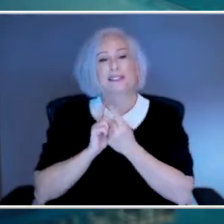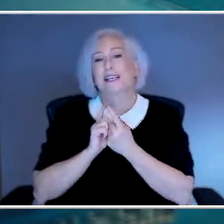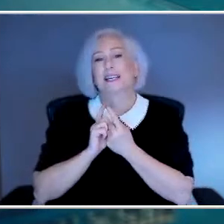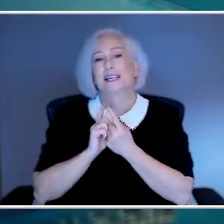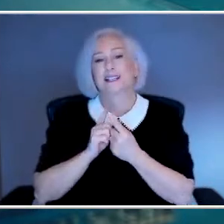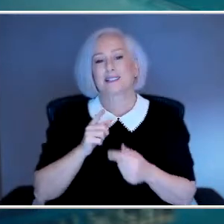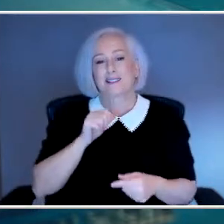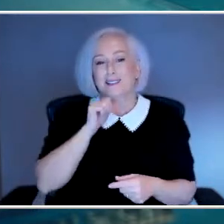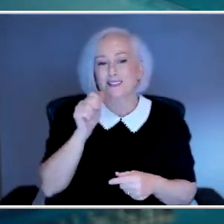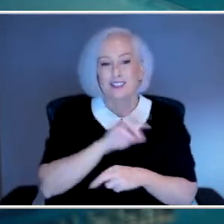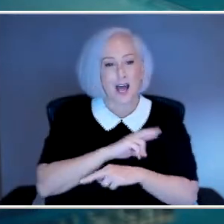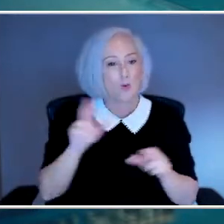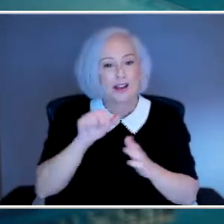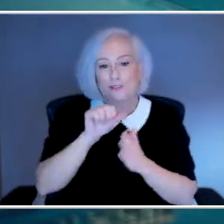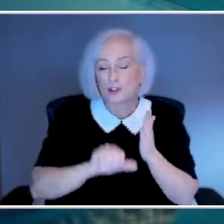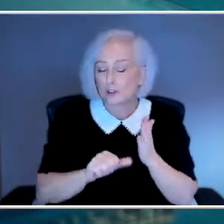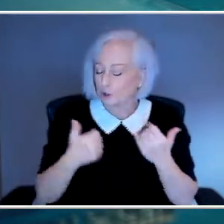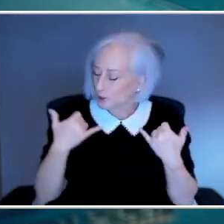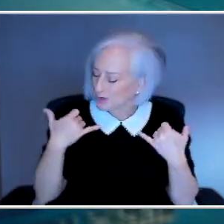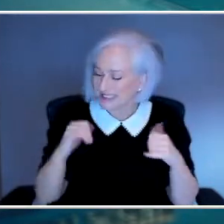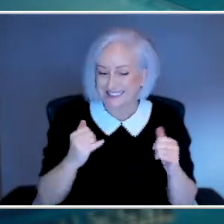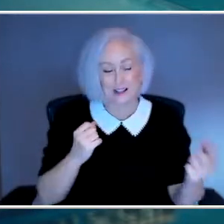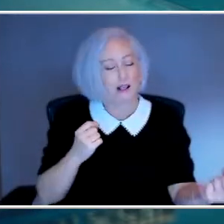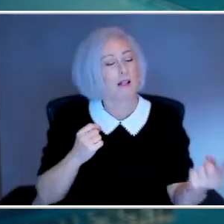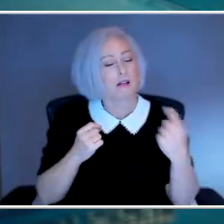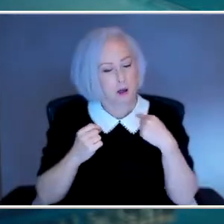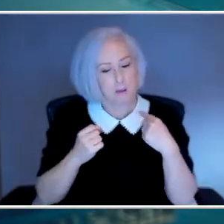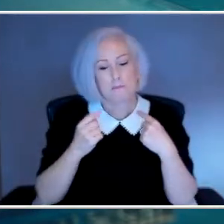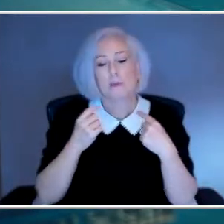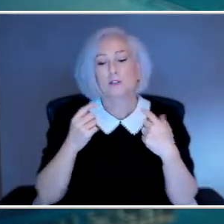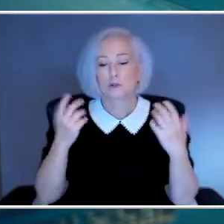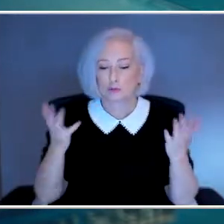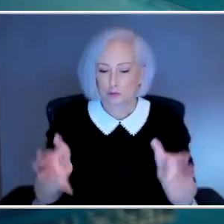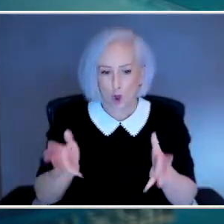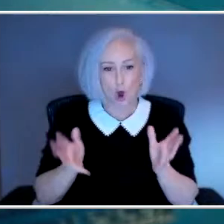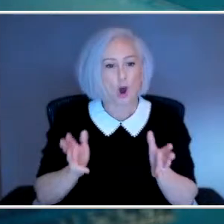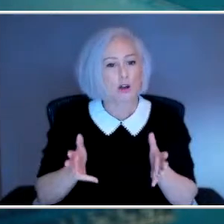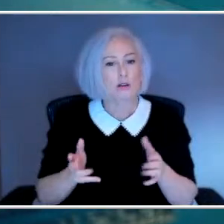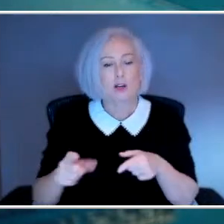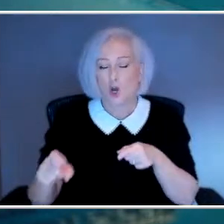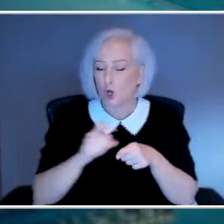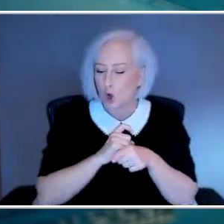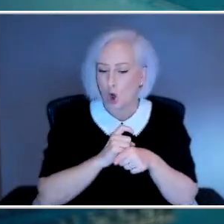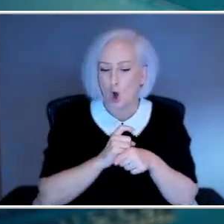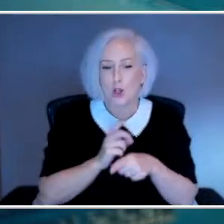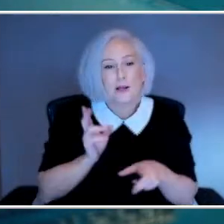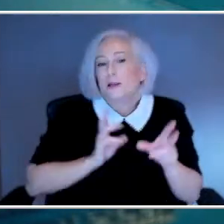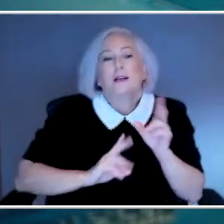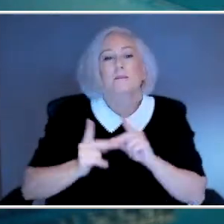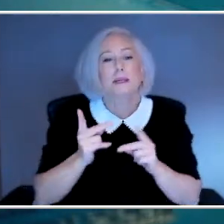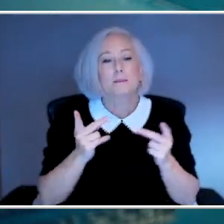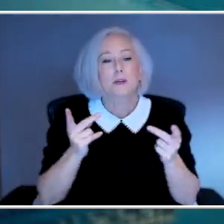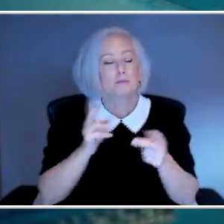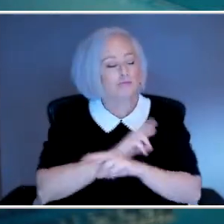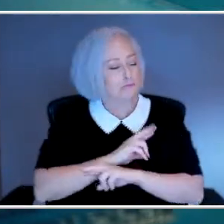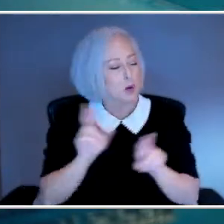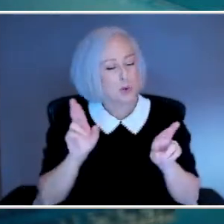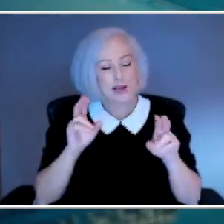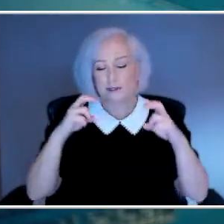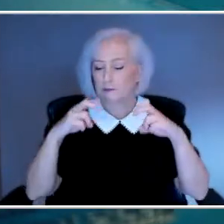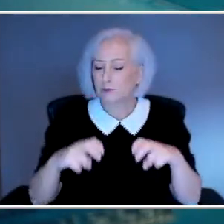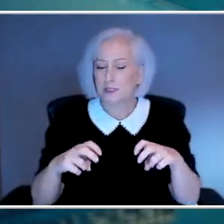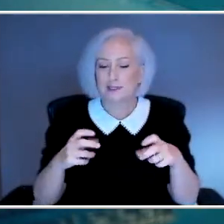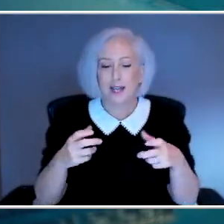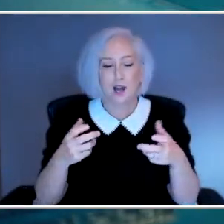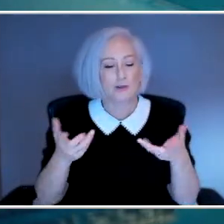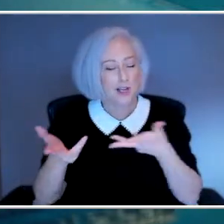learn more about what they can do for their risk of cancer, just come in, just call and come in. We have people who want to give you information and to talk to you no matter where you're at in